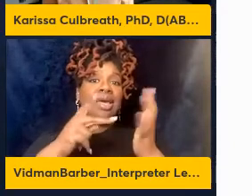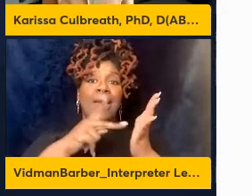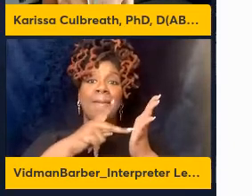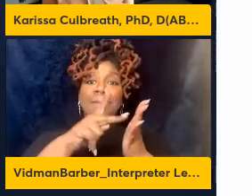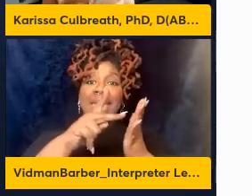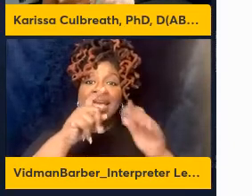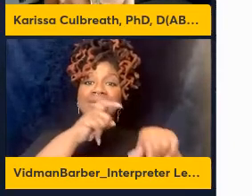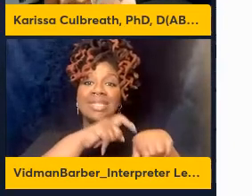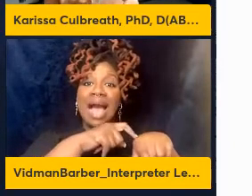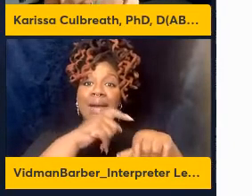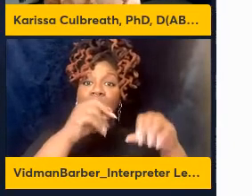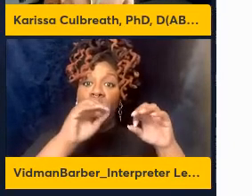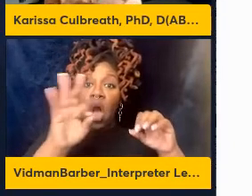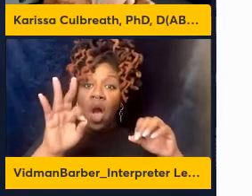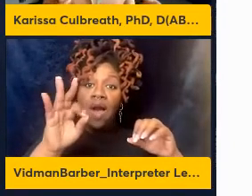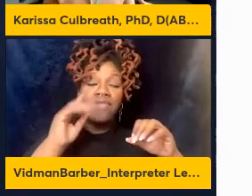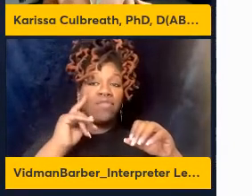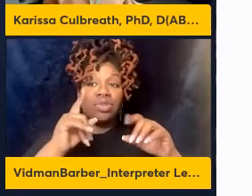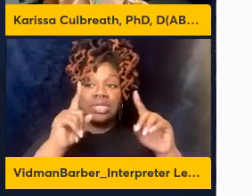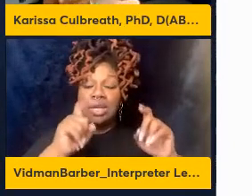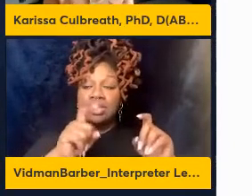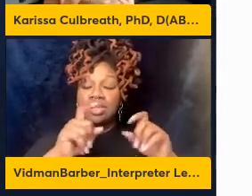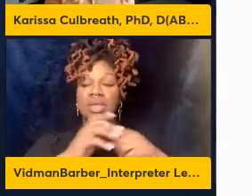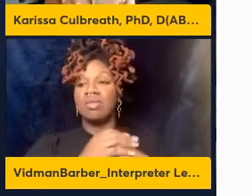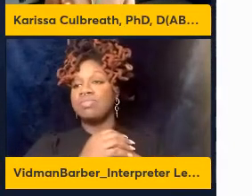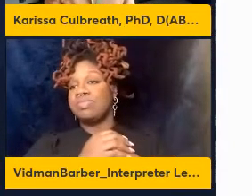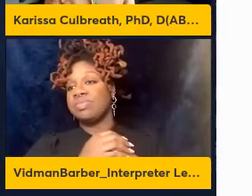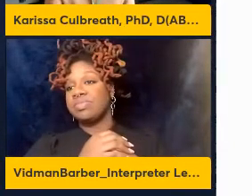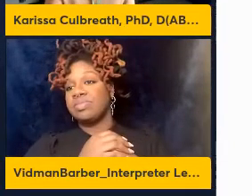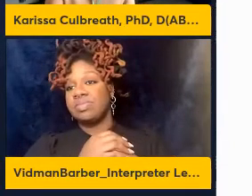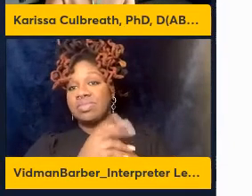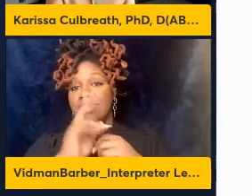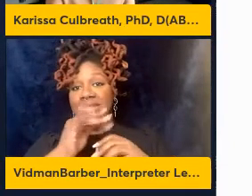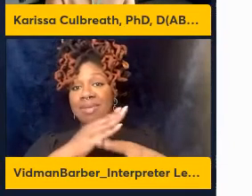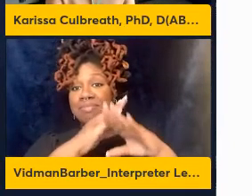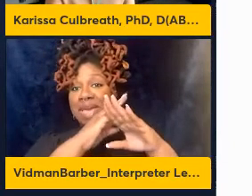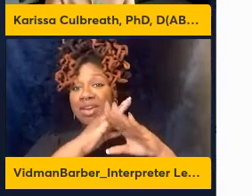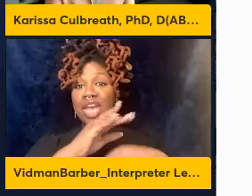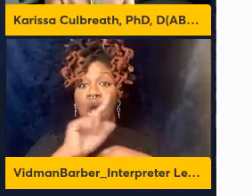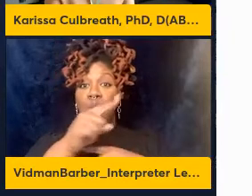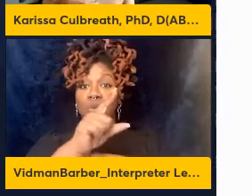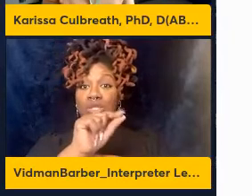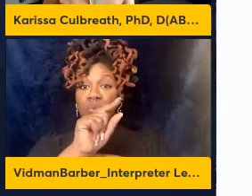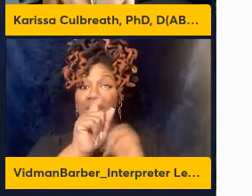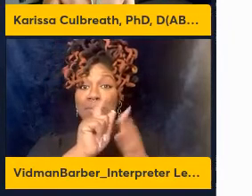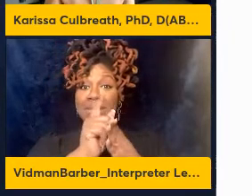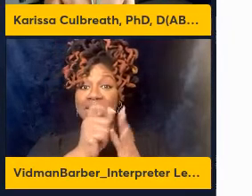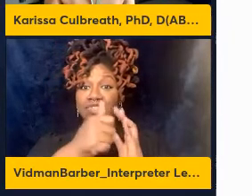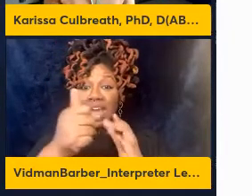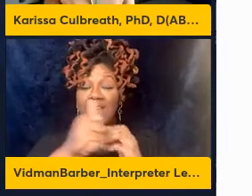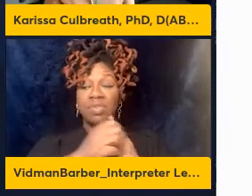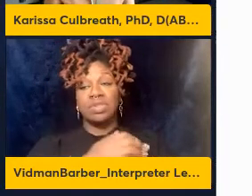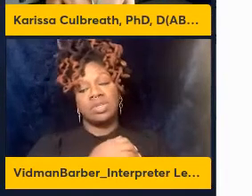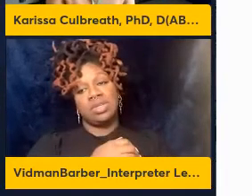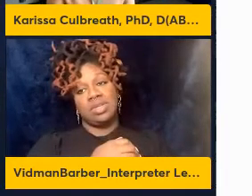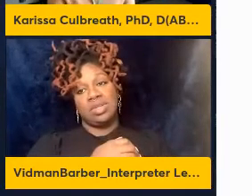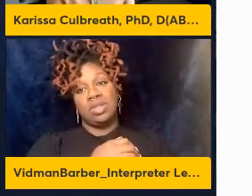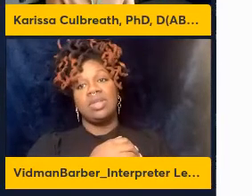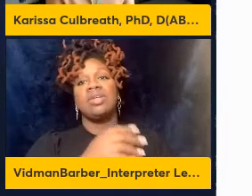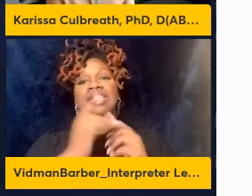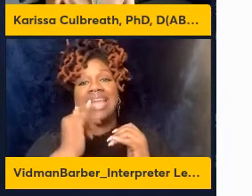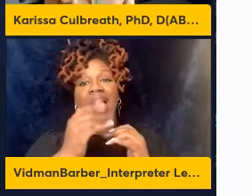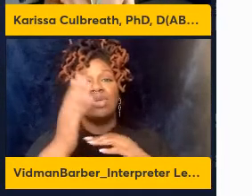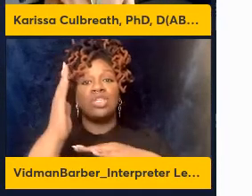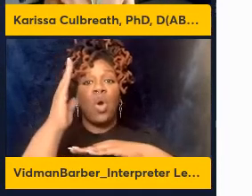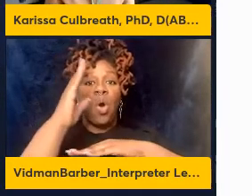tested, then this barrier is not just a 20-minute travel time barrier. This barrier is an all-day